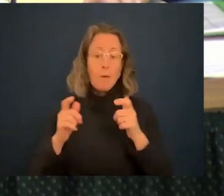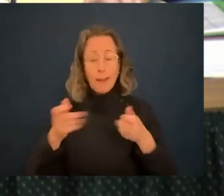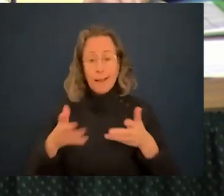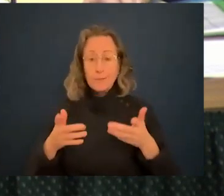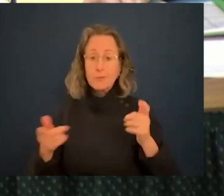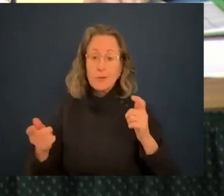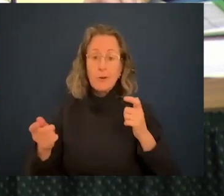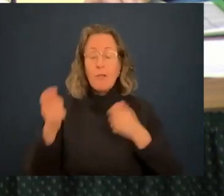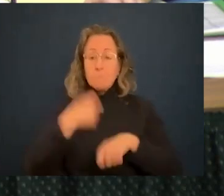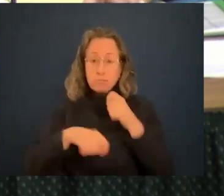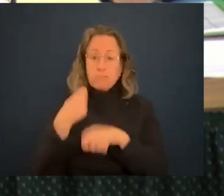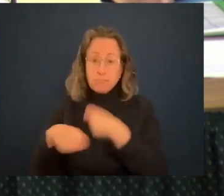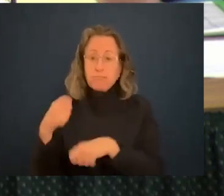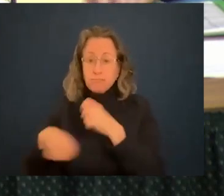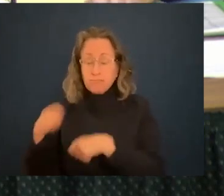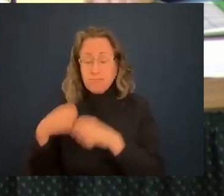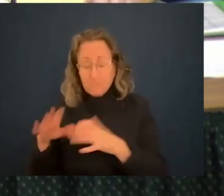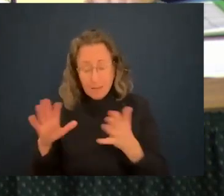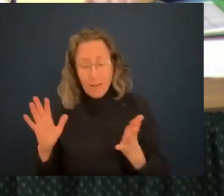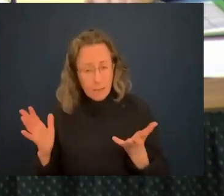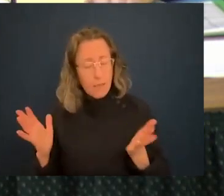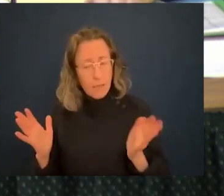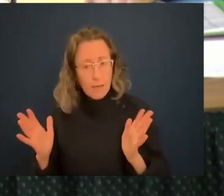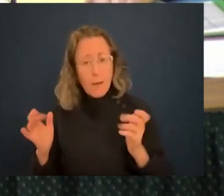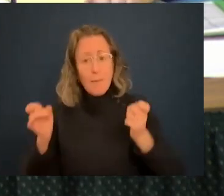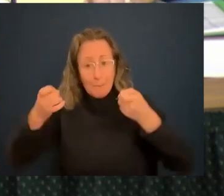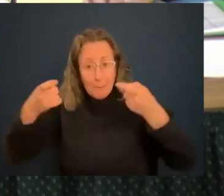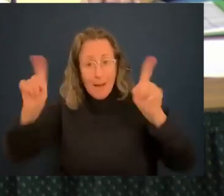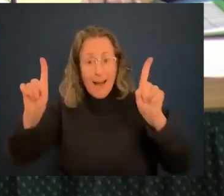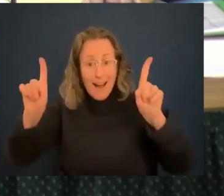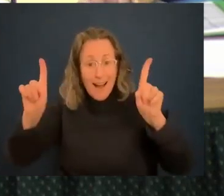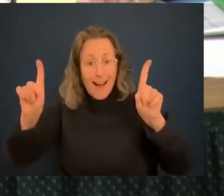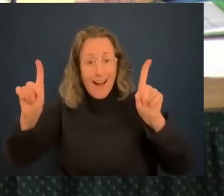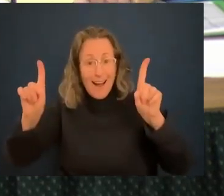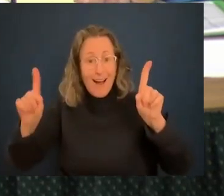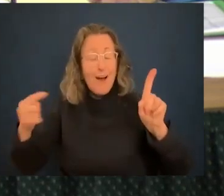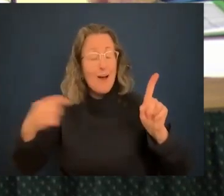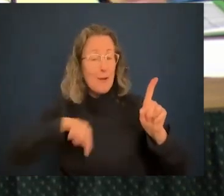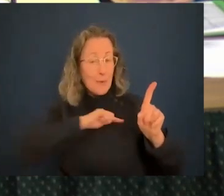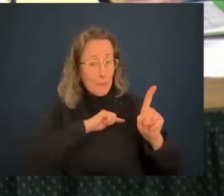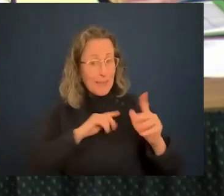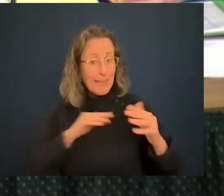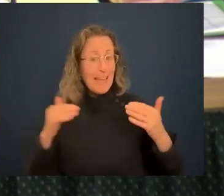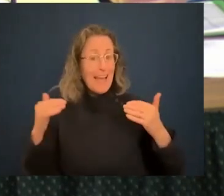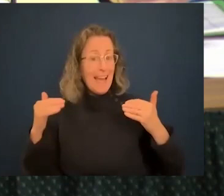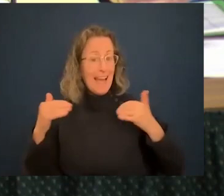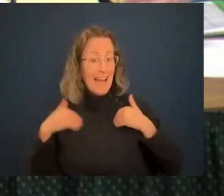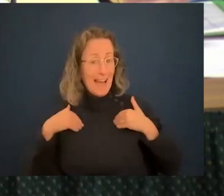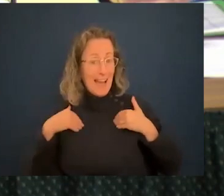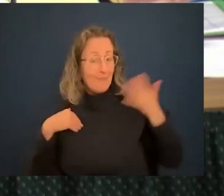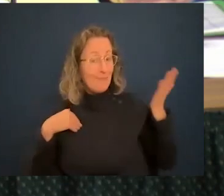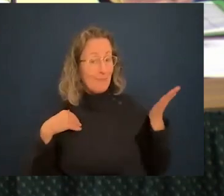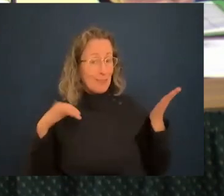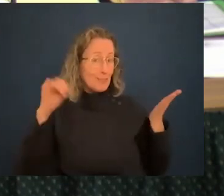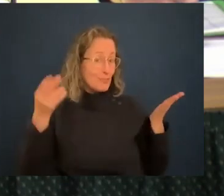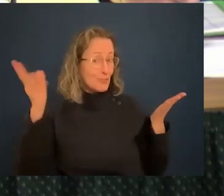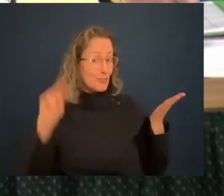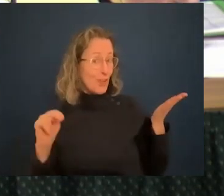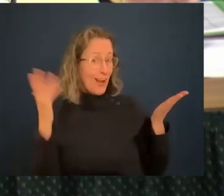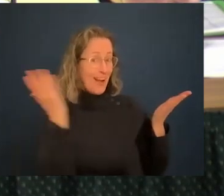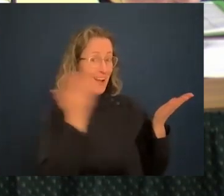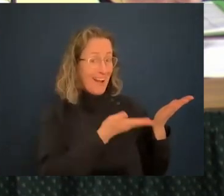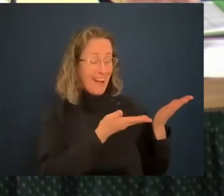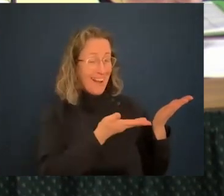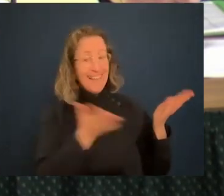and and now we have behind door number three you know John Potter who's